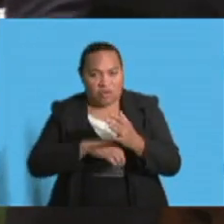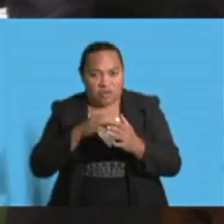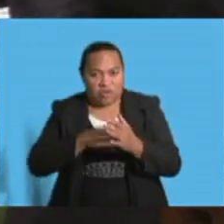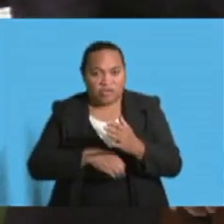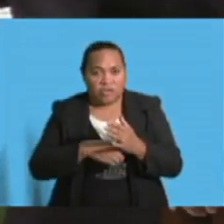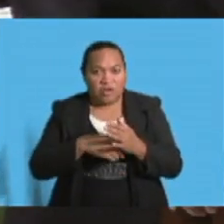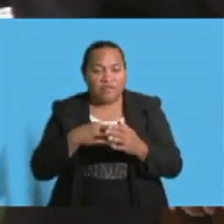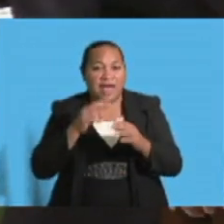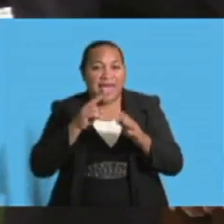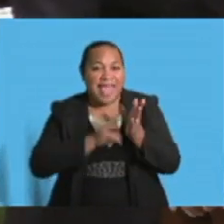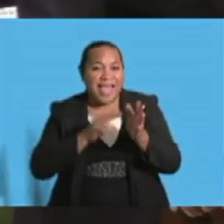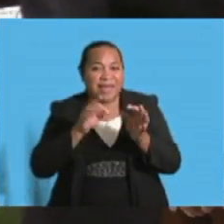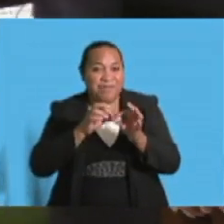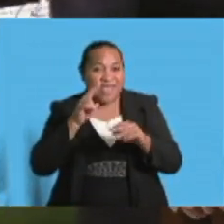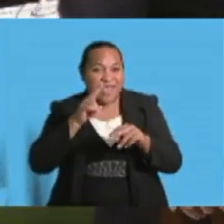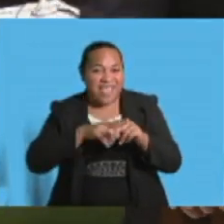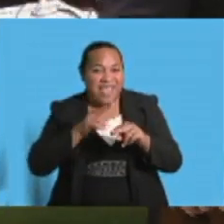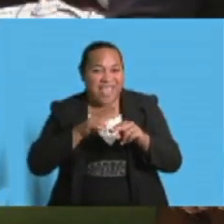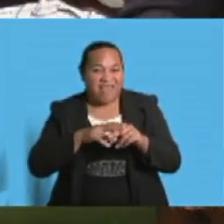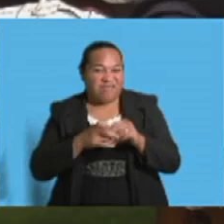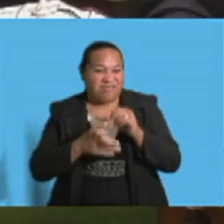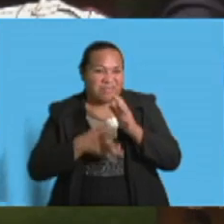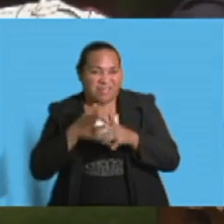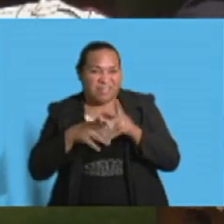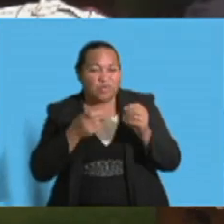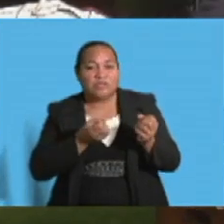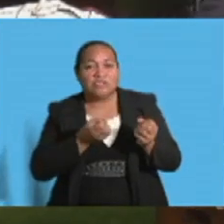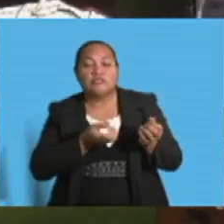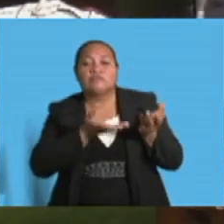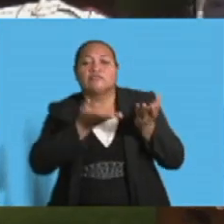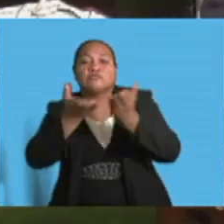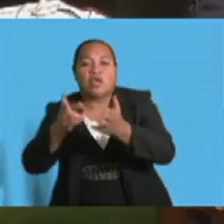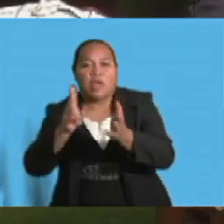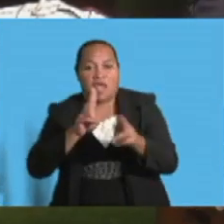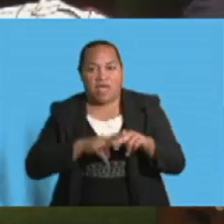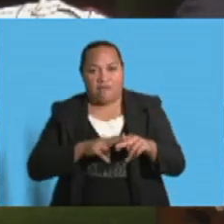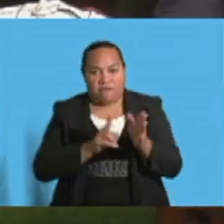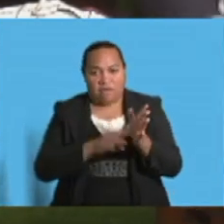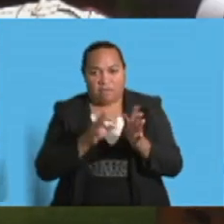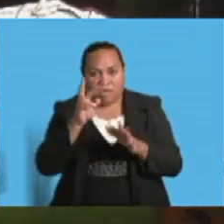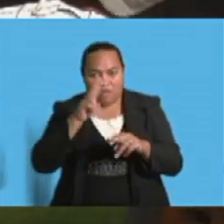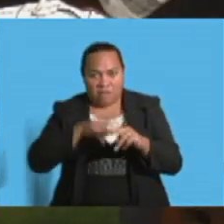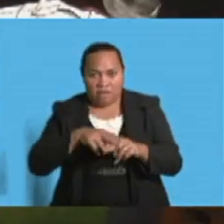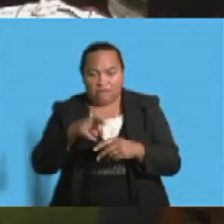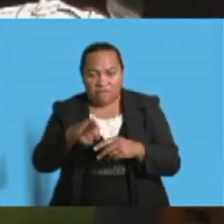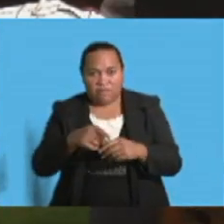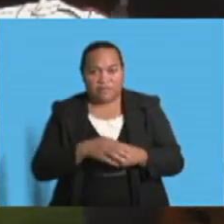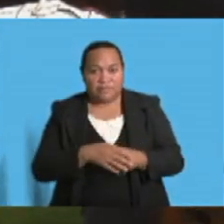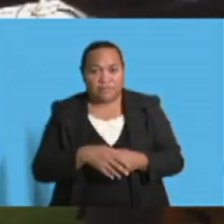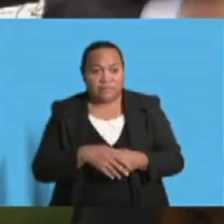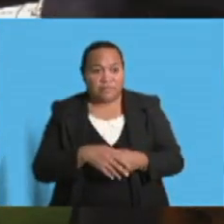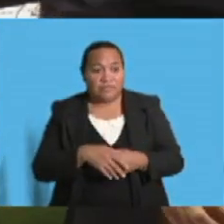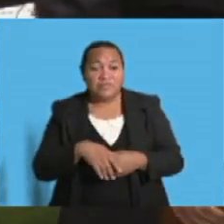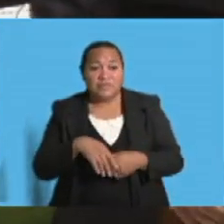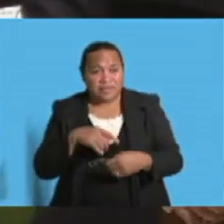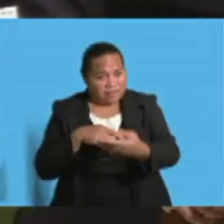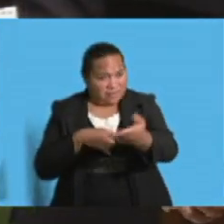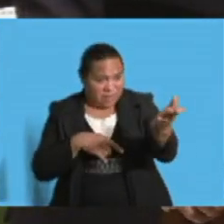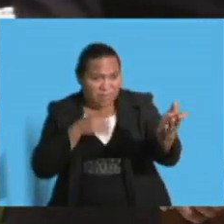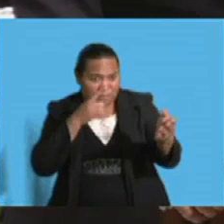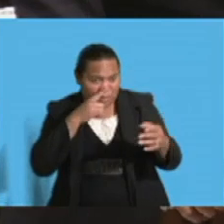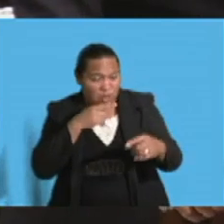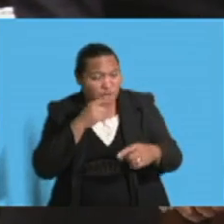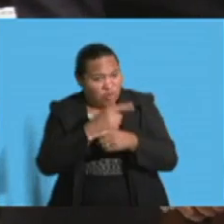NBF scandal was shifted onto members of the FNPF, unquote. And these people, Madam Speaker, talk against